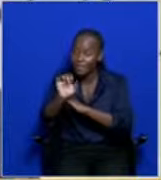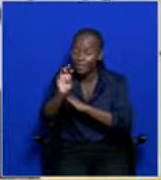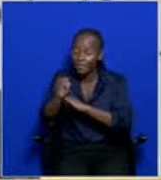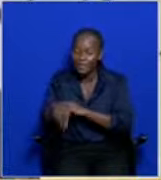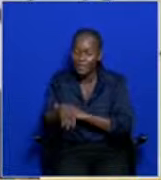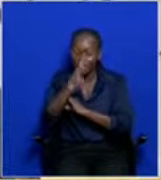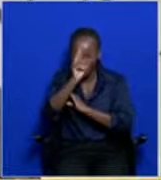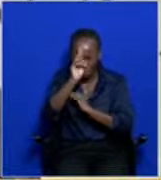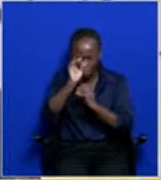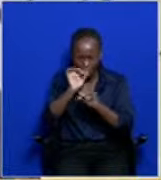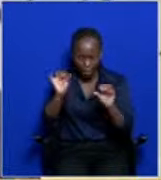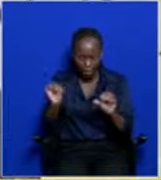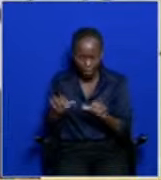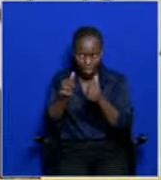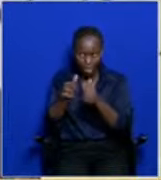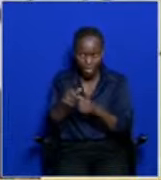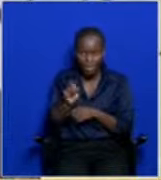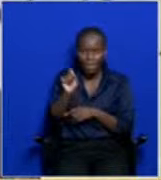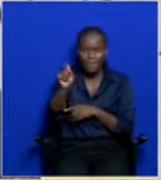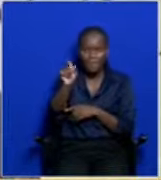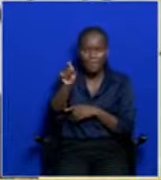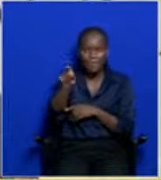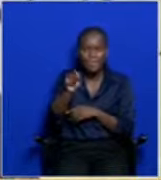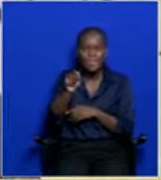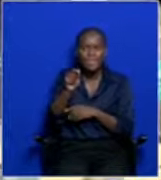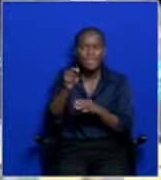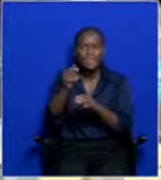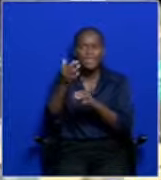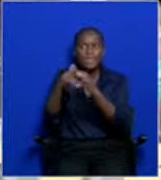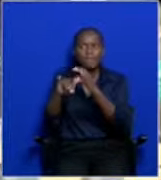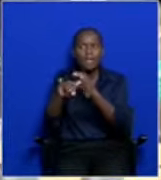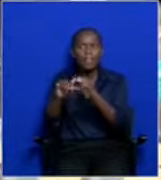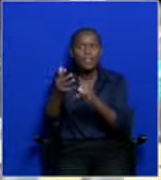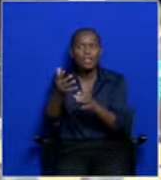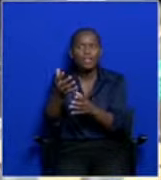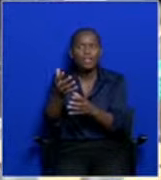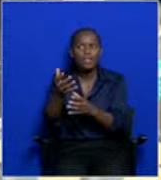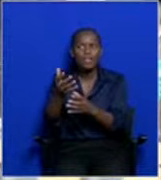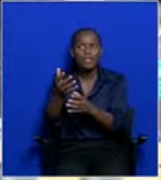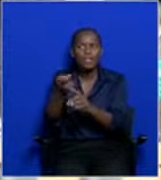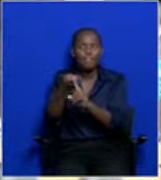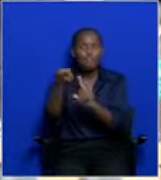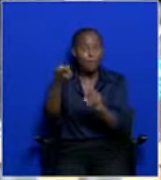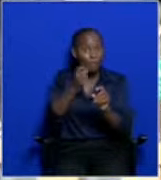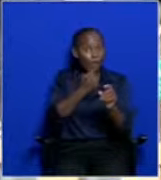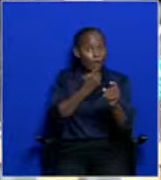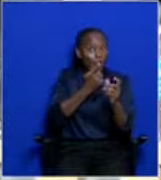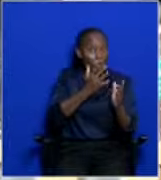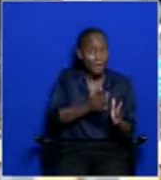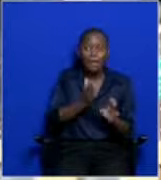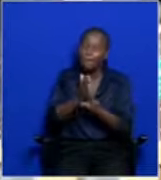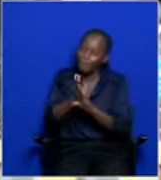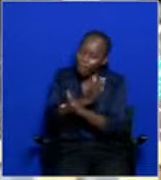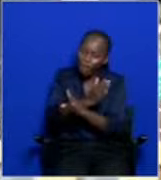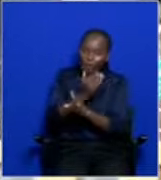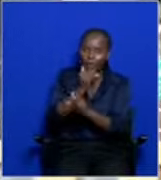email that they received from the complainant, even before the case was opened, it was sent to